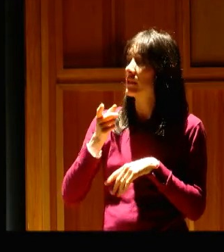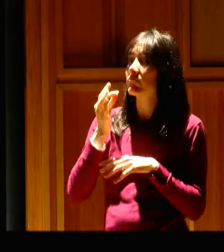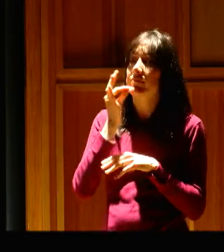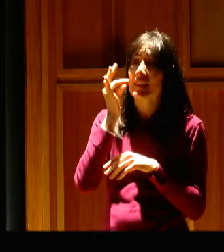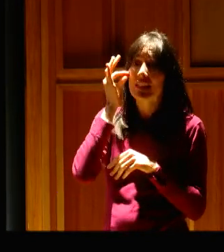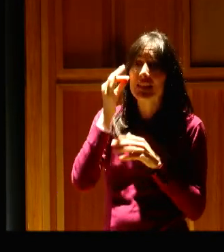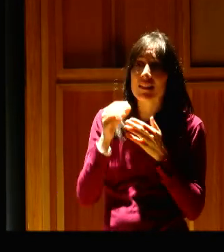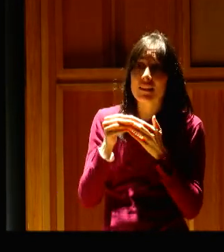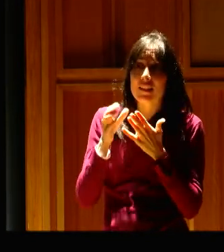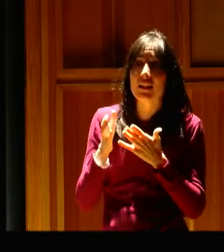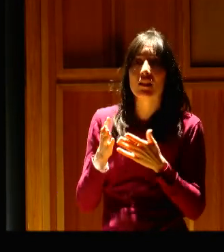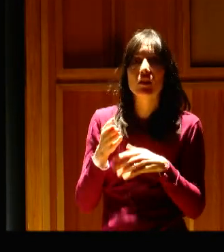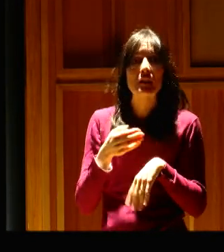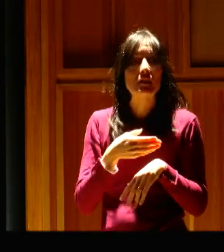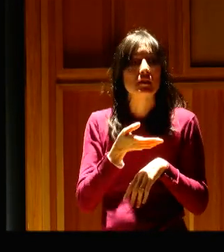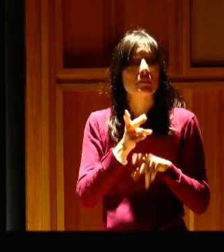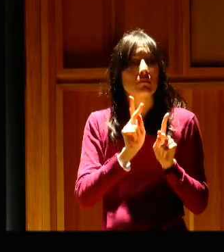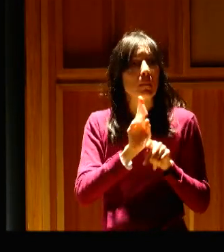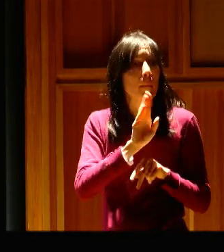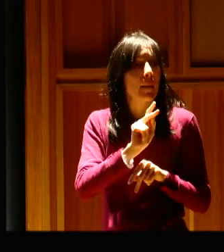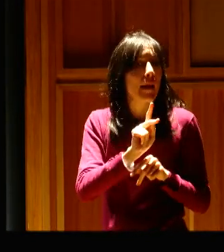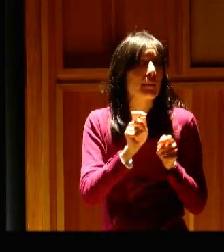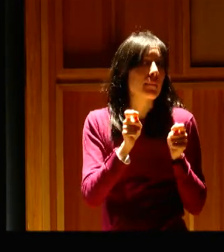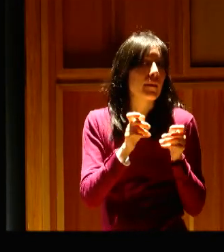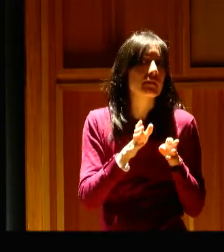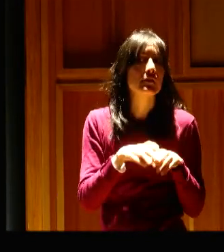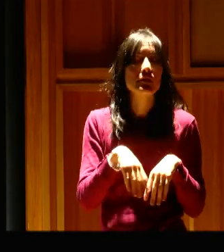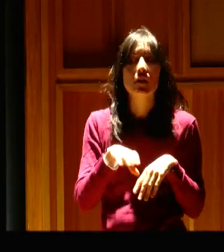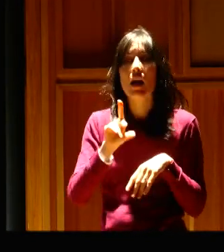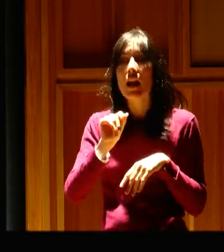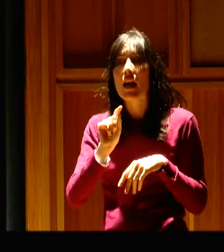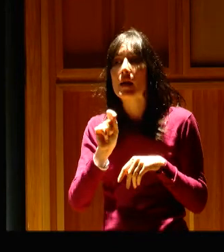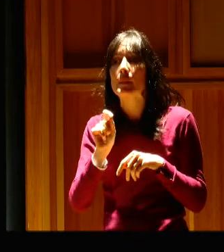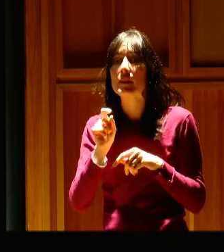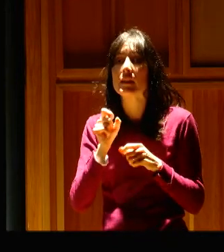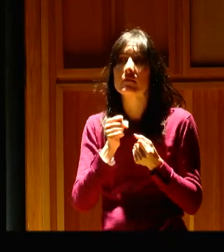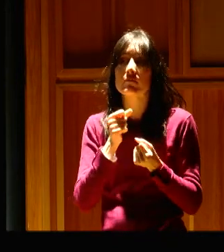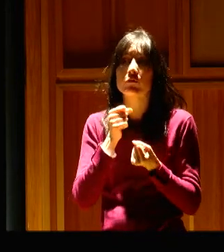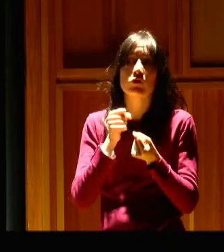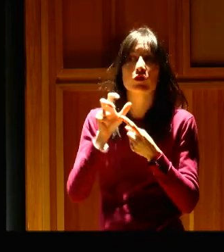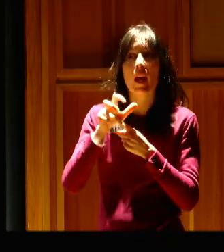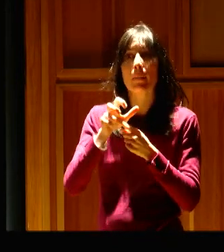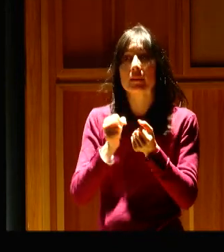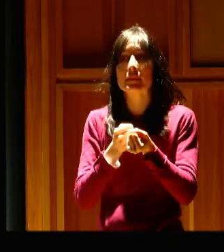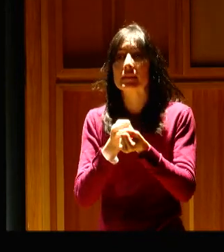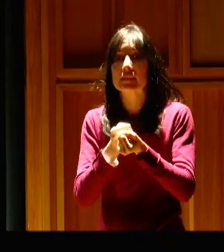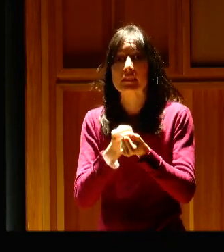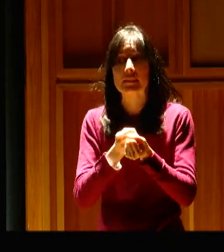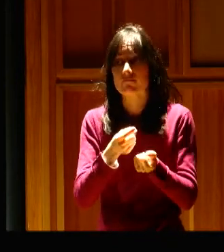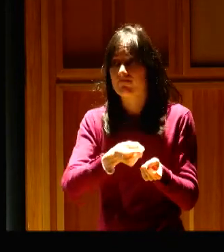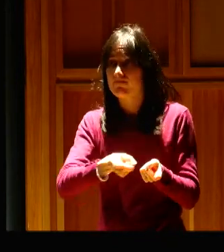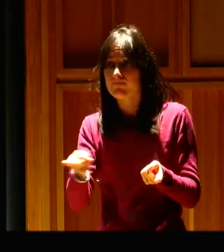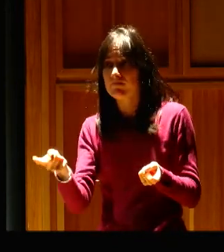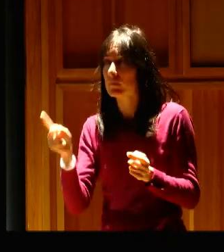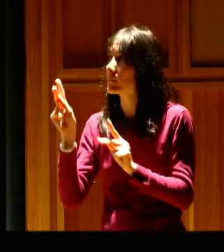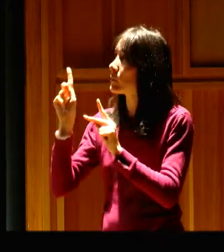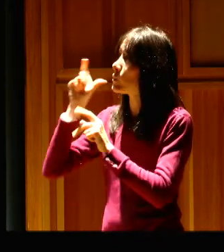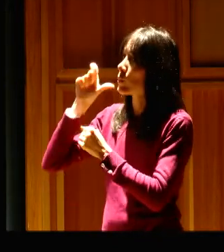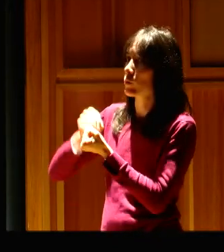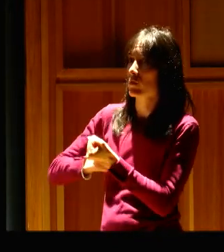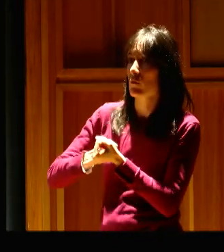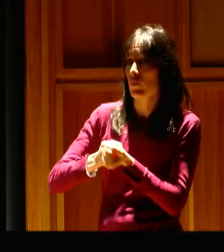bank managers, those climate champions don't have in order to respond and be